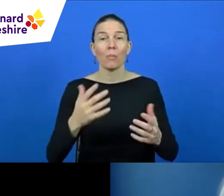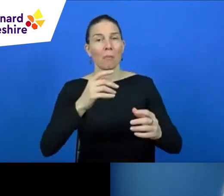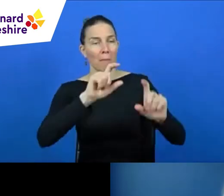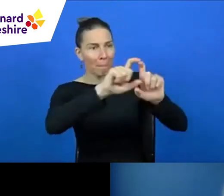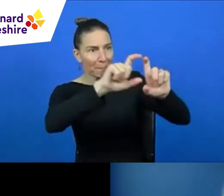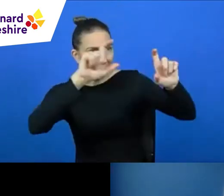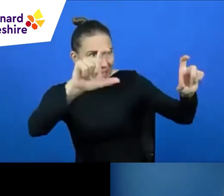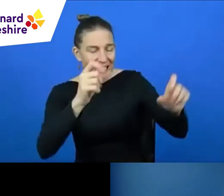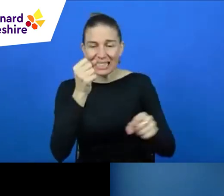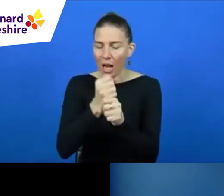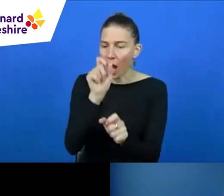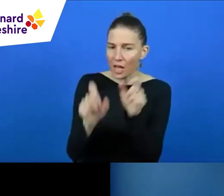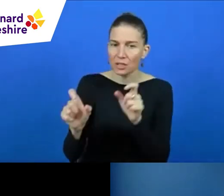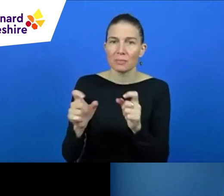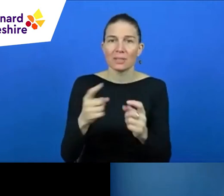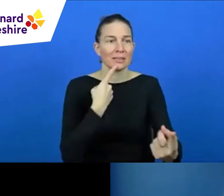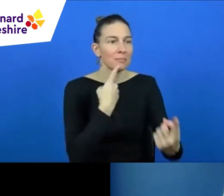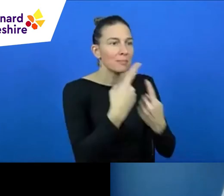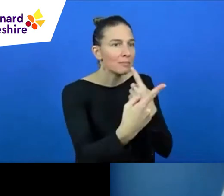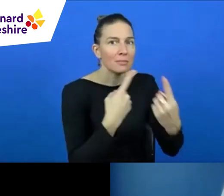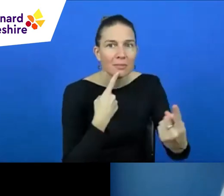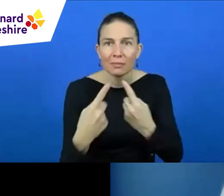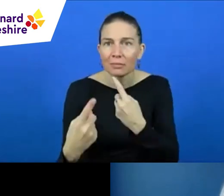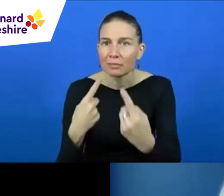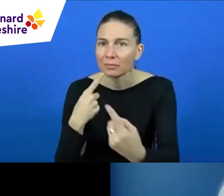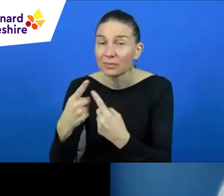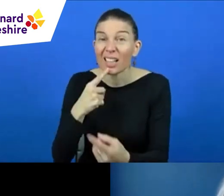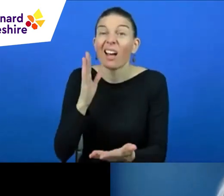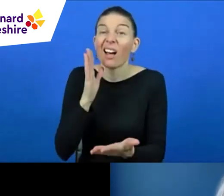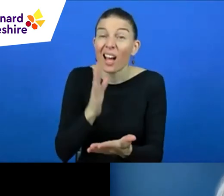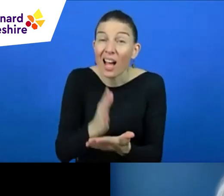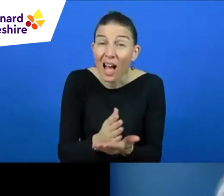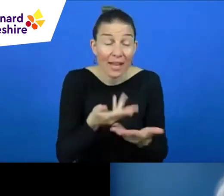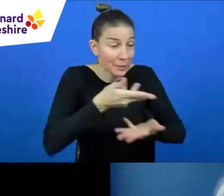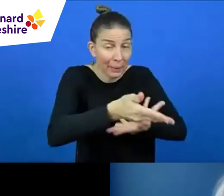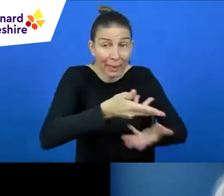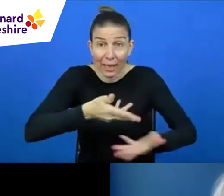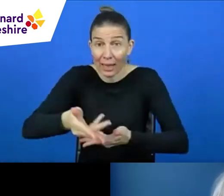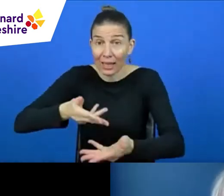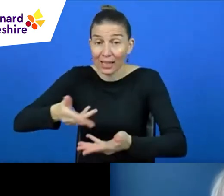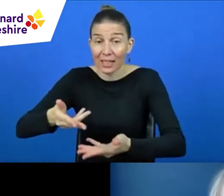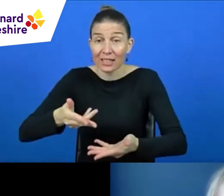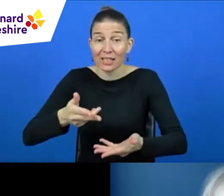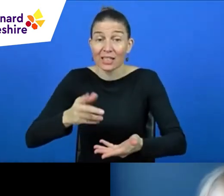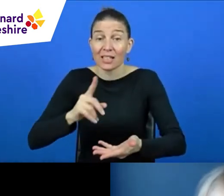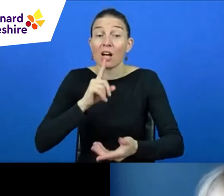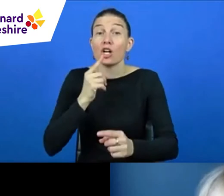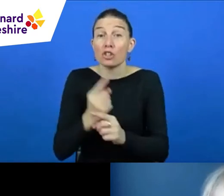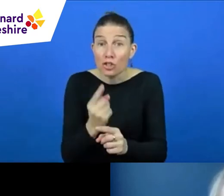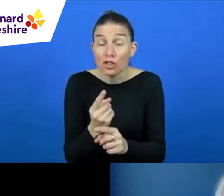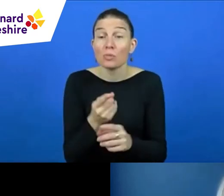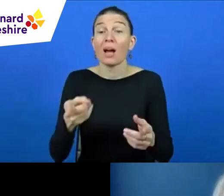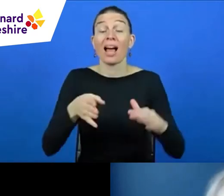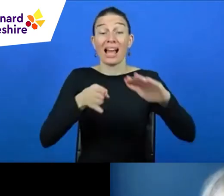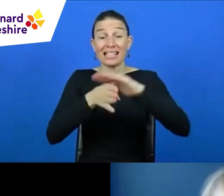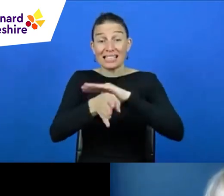to their customers. And that to me is a new way of going forward because it's talking about accessibility for all.